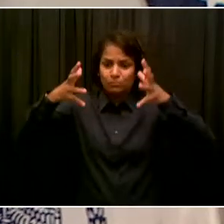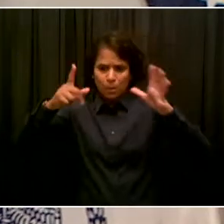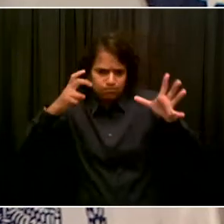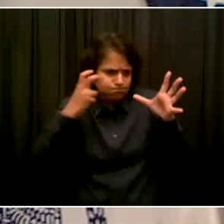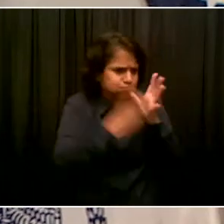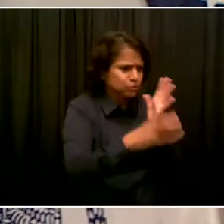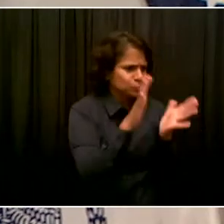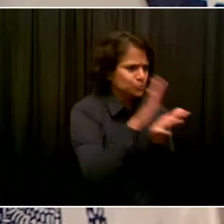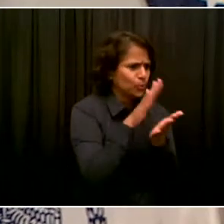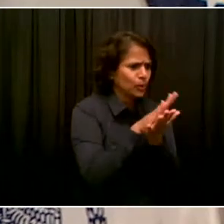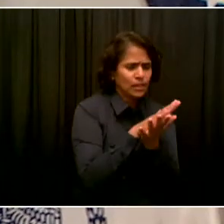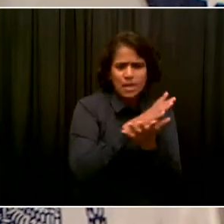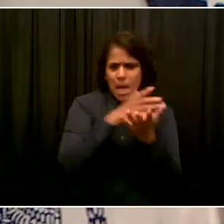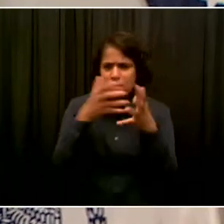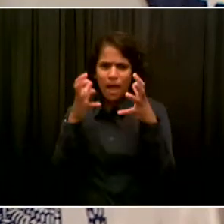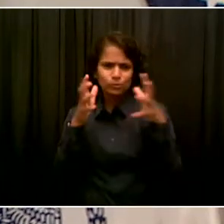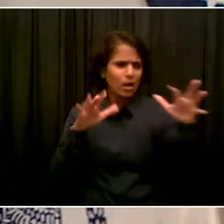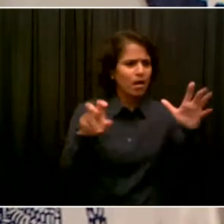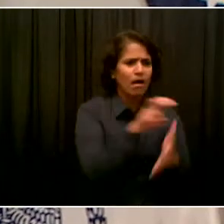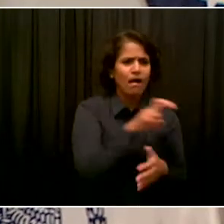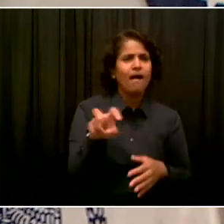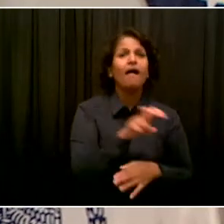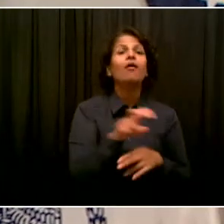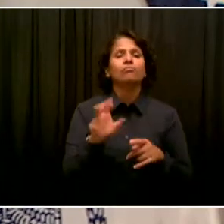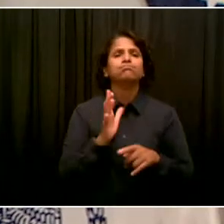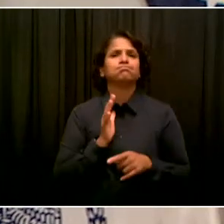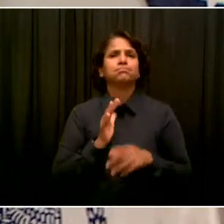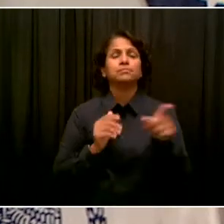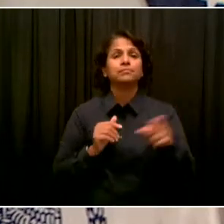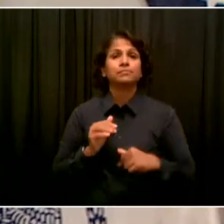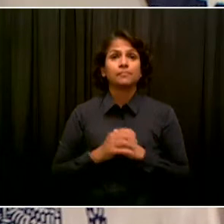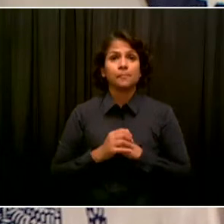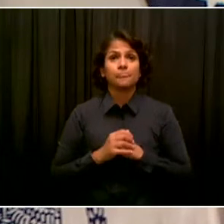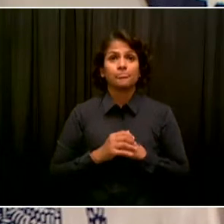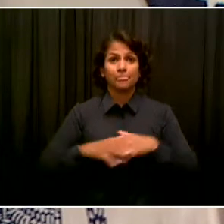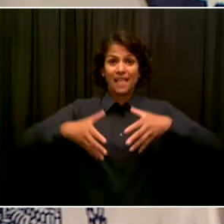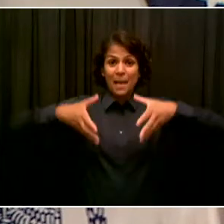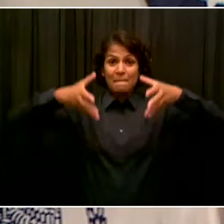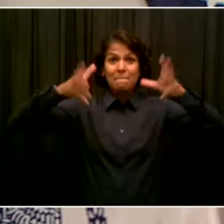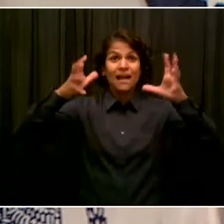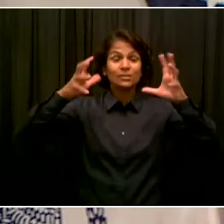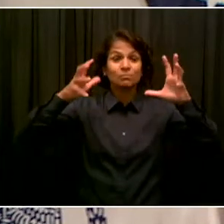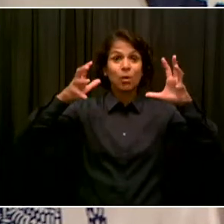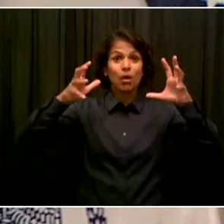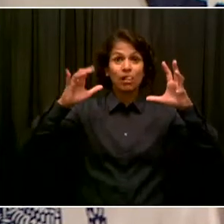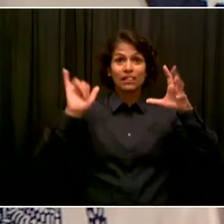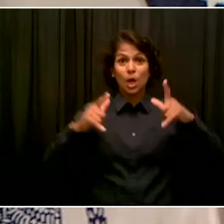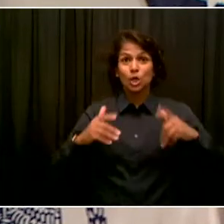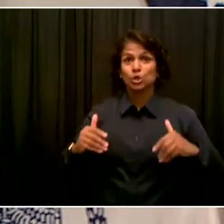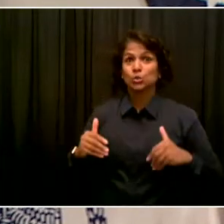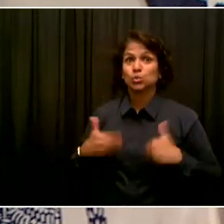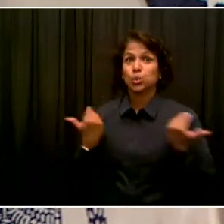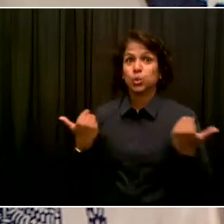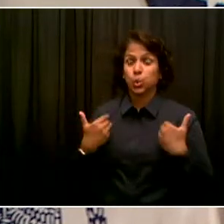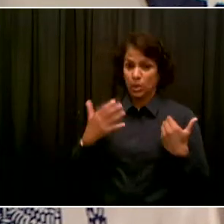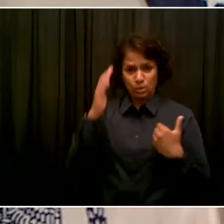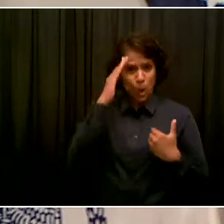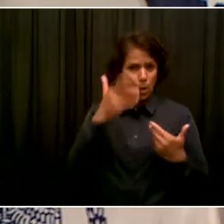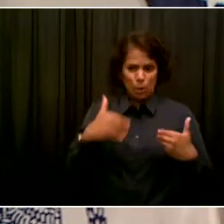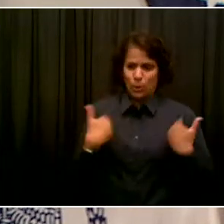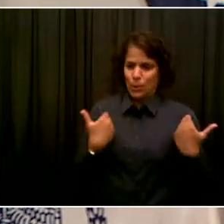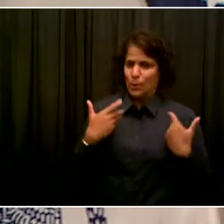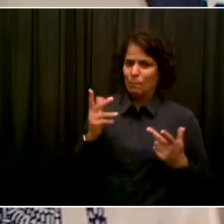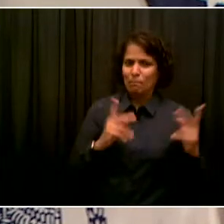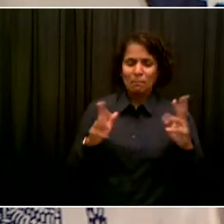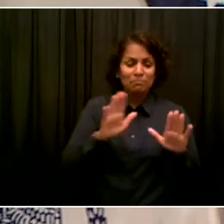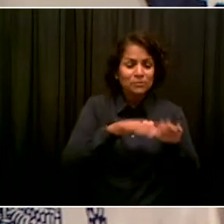young people, we know this is a basketball city. Young people love basketball, but they may not know the history as well as they